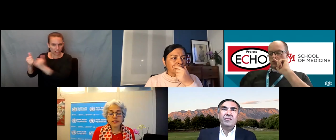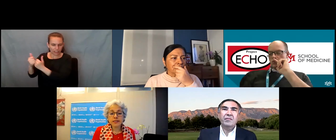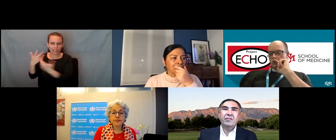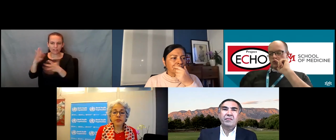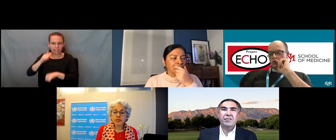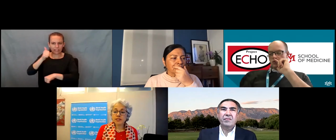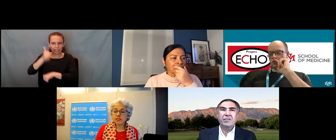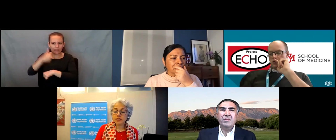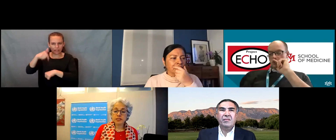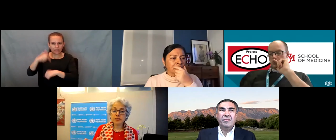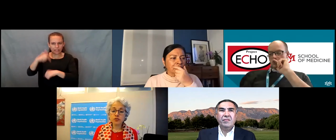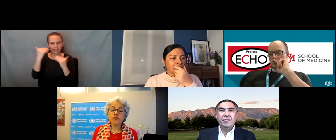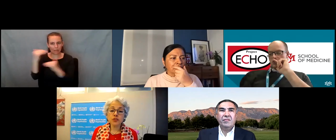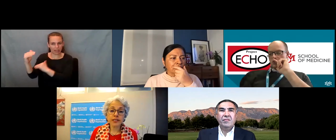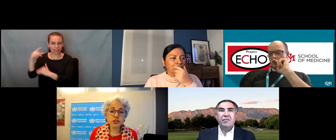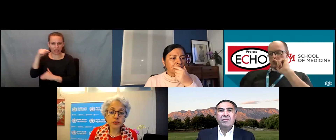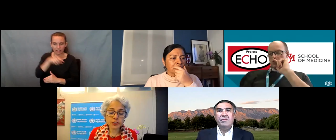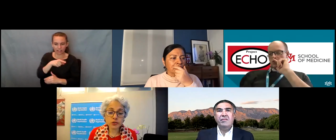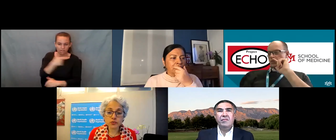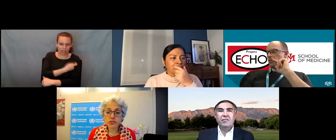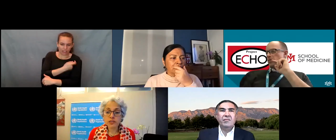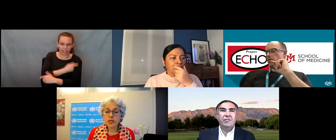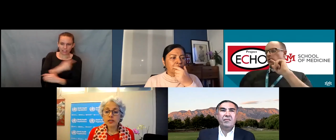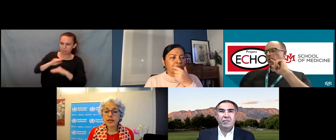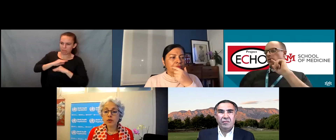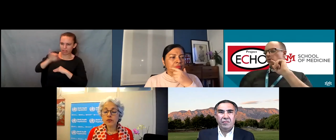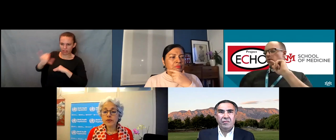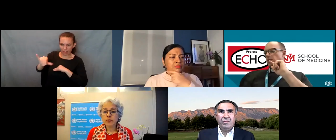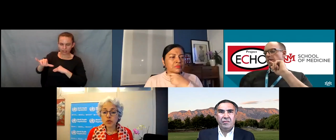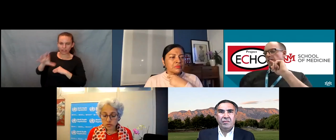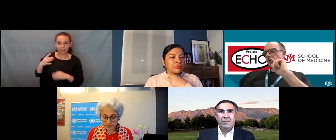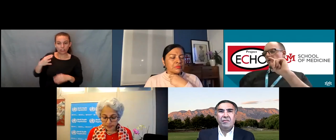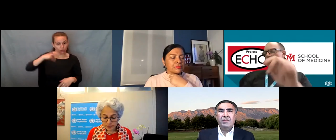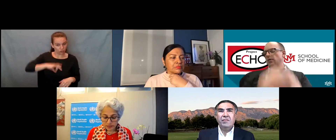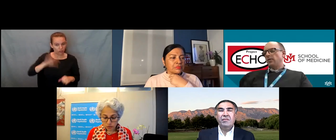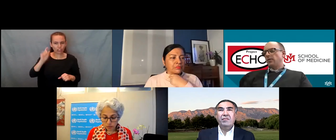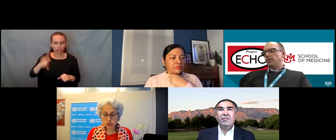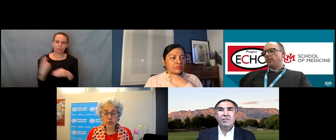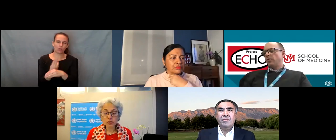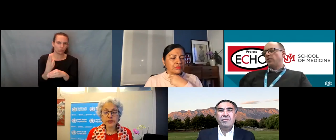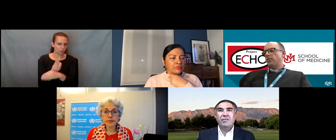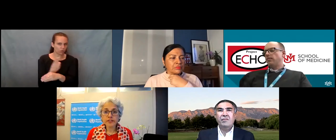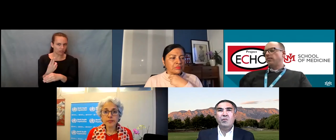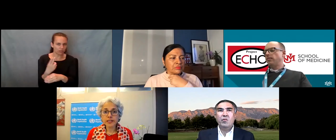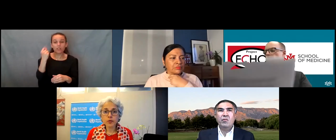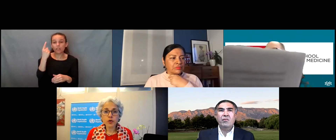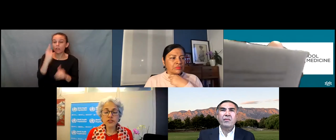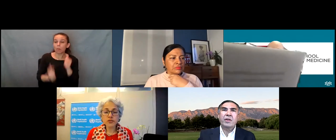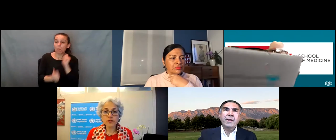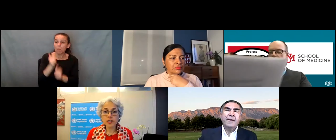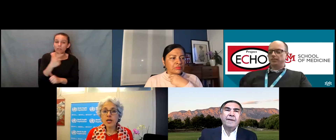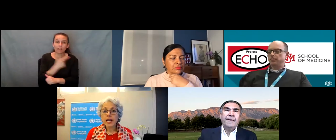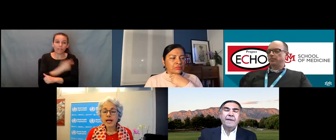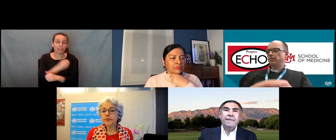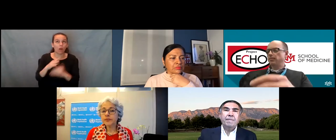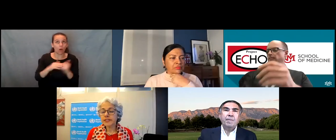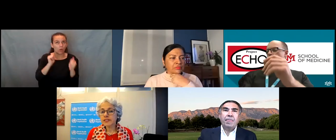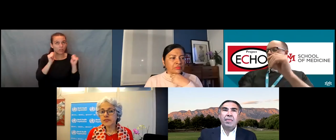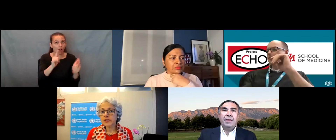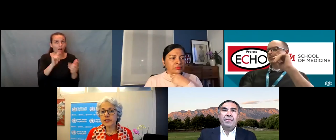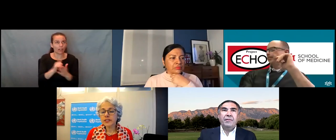that it's useful and it should be used. Now, most of the vaccines, or almost all of them that have been deployed so far,